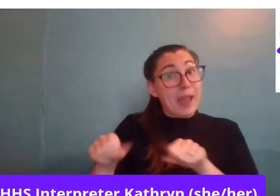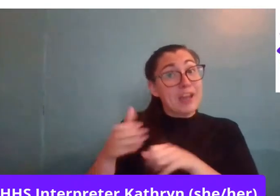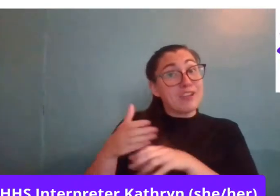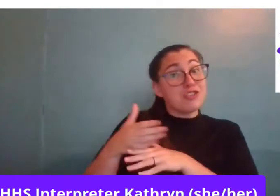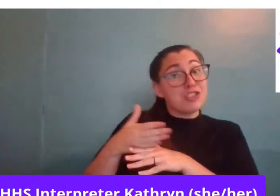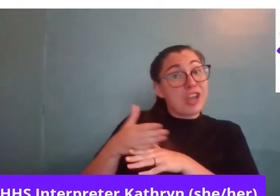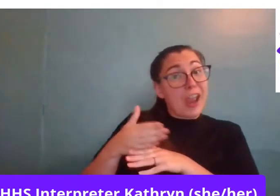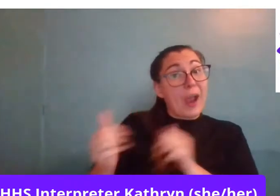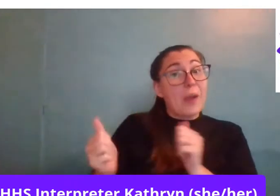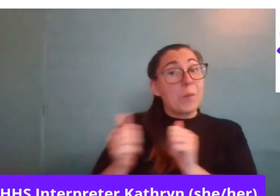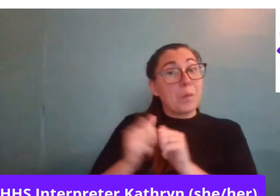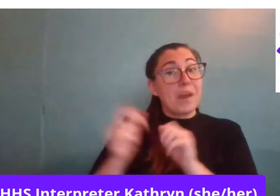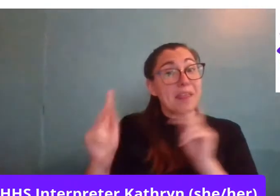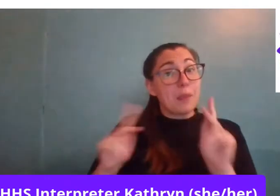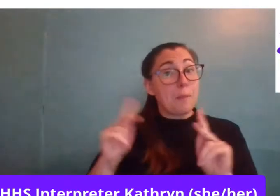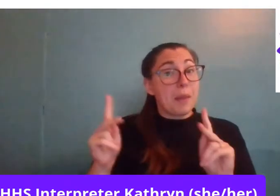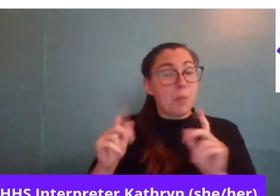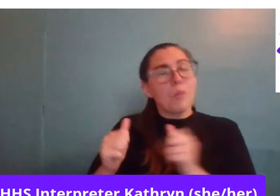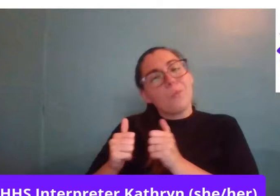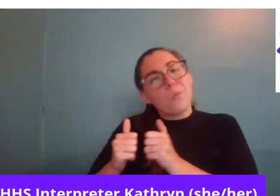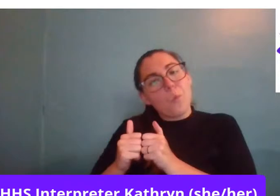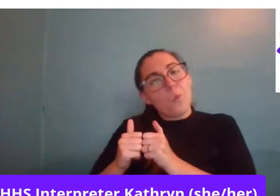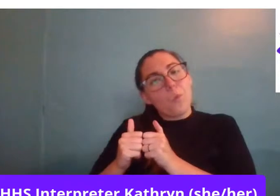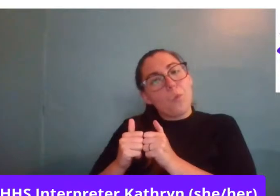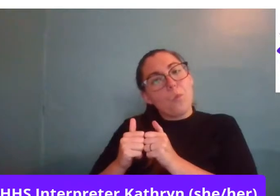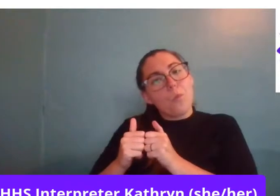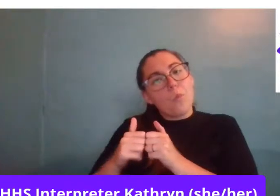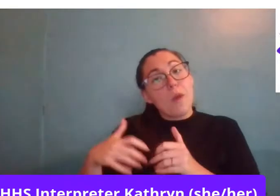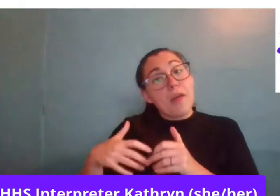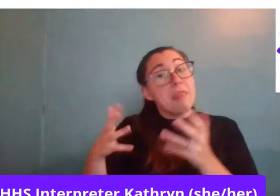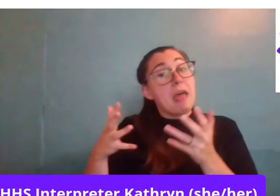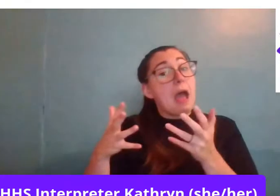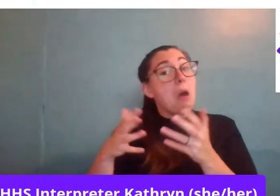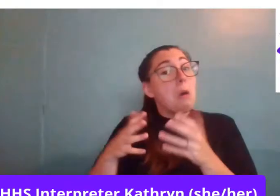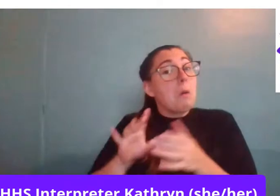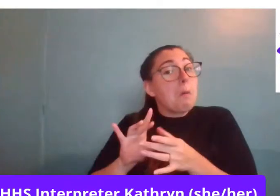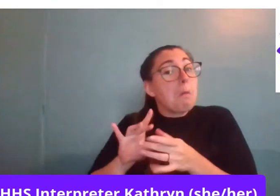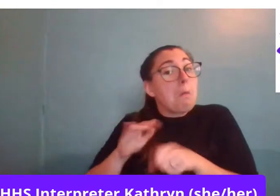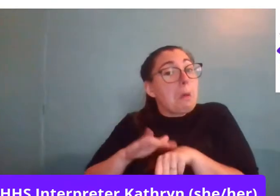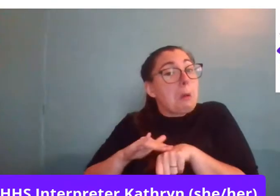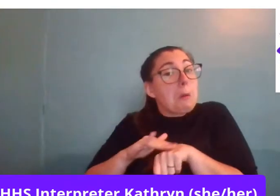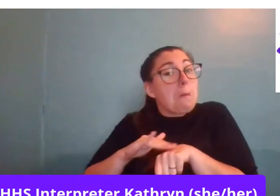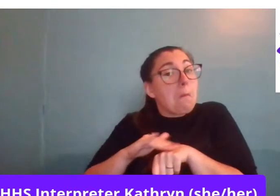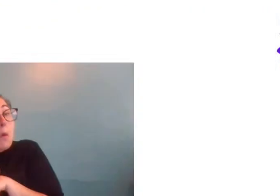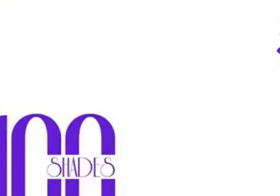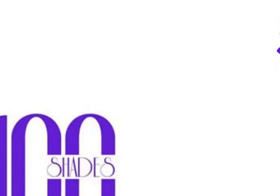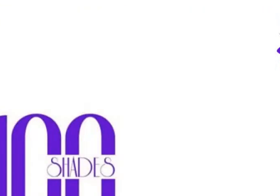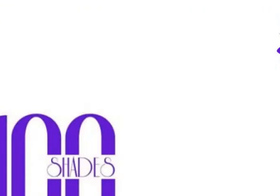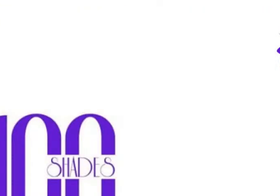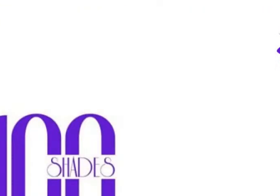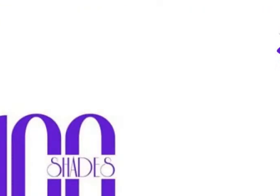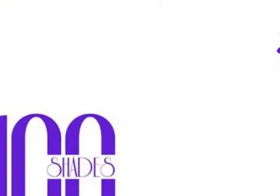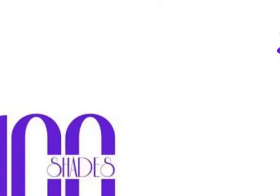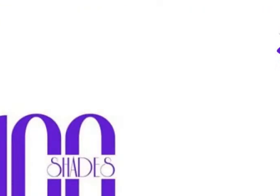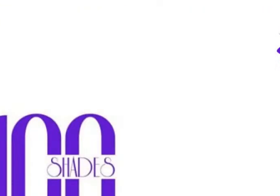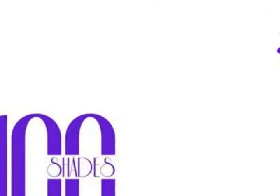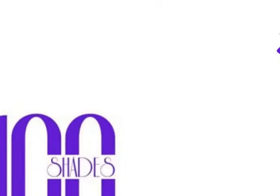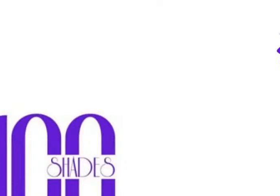the people without giving too much away. Yes. Here we